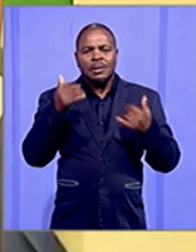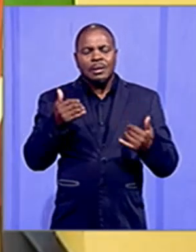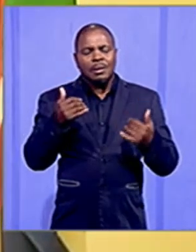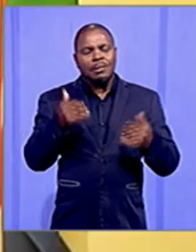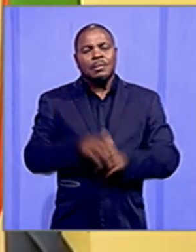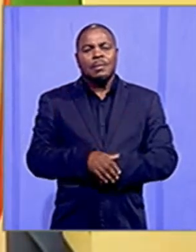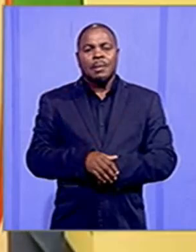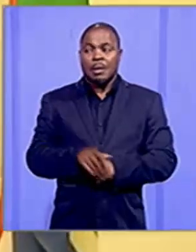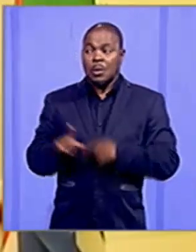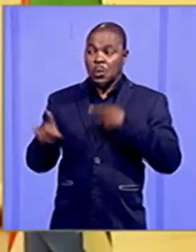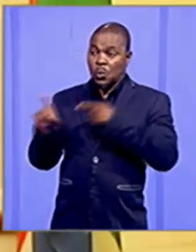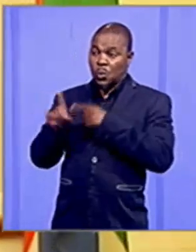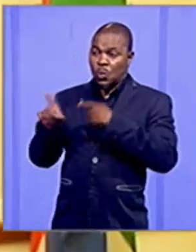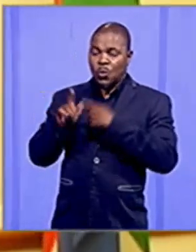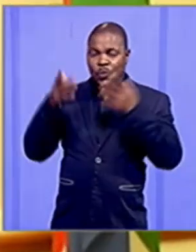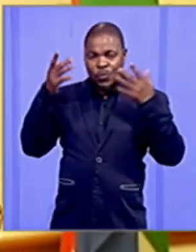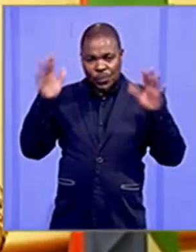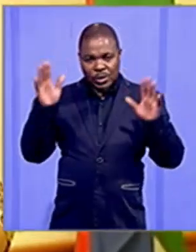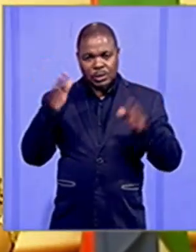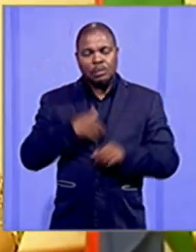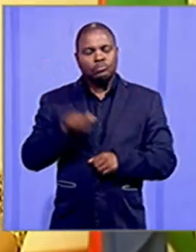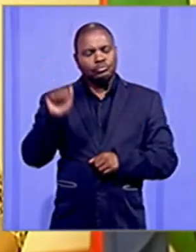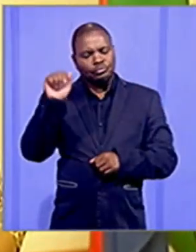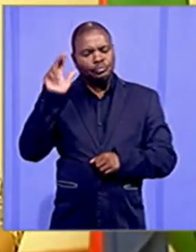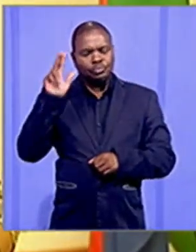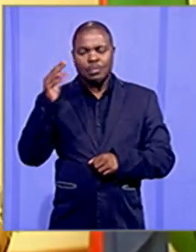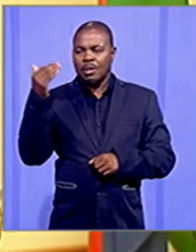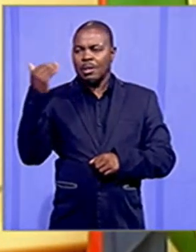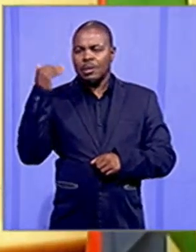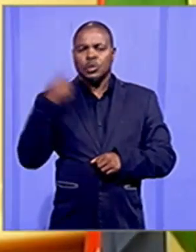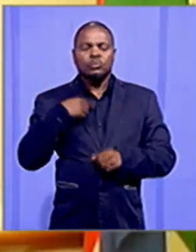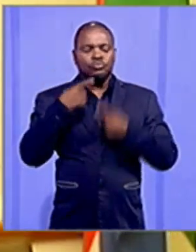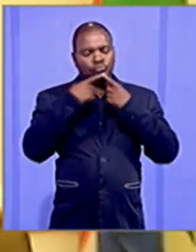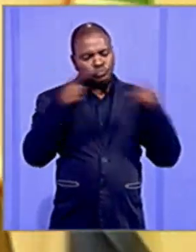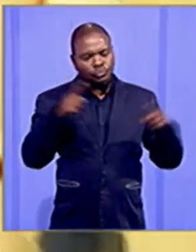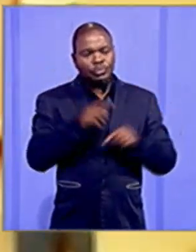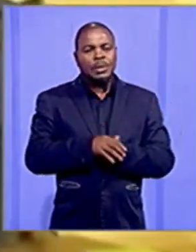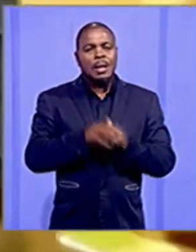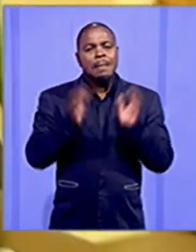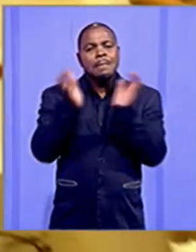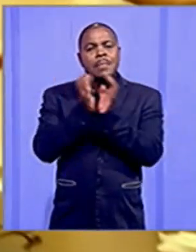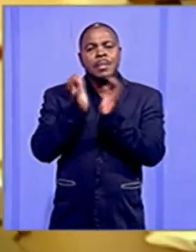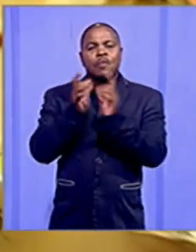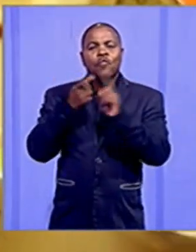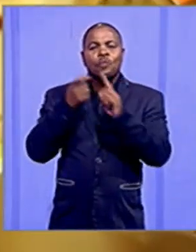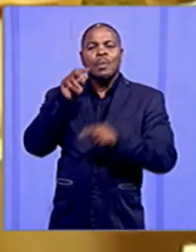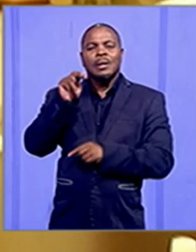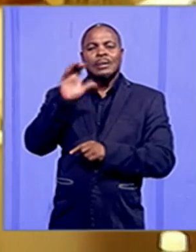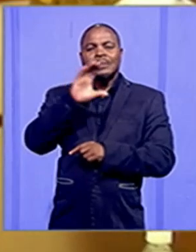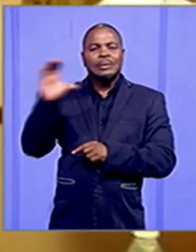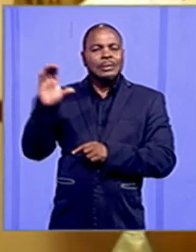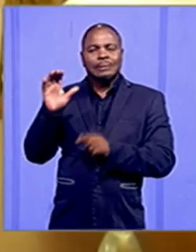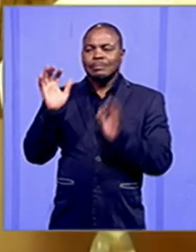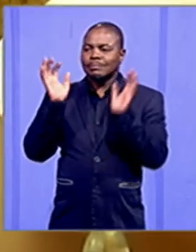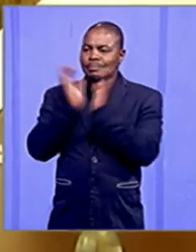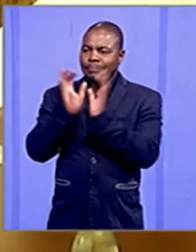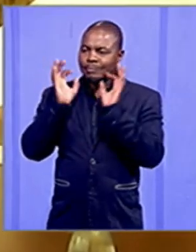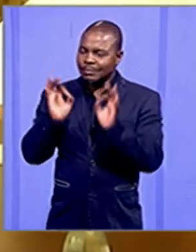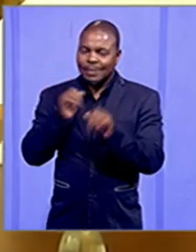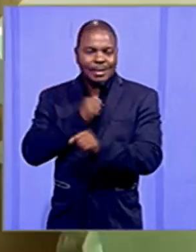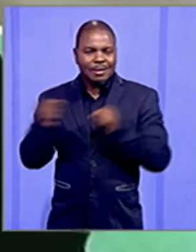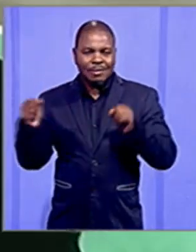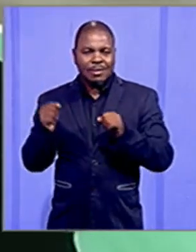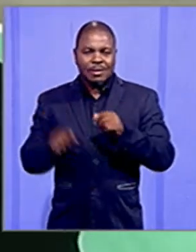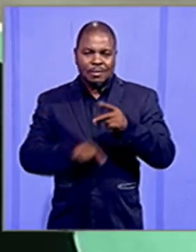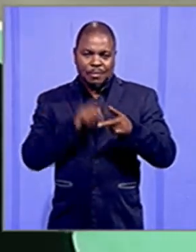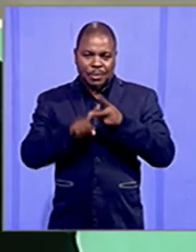jalo, Mashatile o dirile maikano ka Tlhakole a bega gore kopano eo ya NEC ga ise e be e tshwarwe ebile